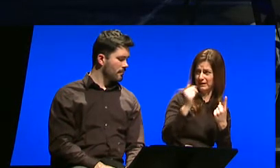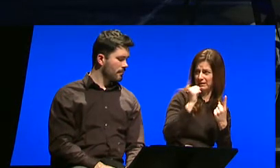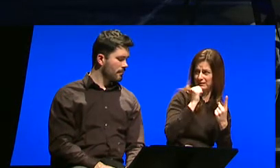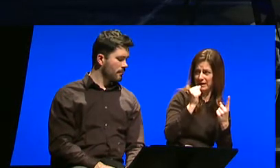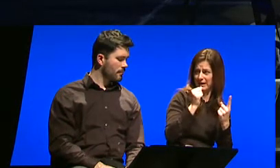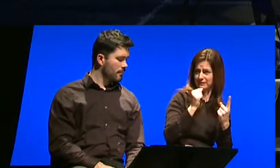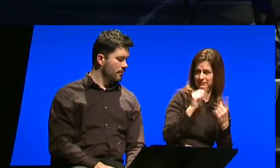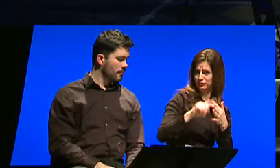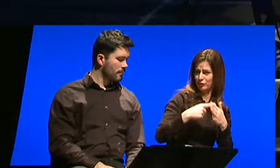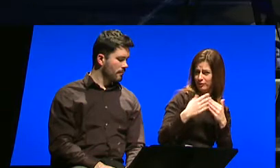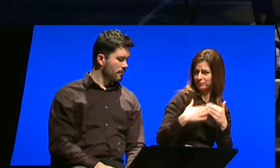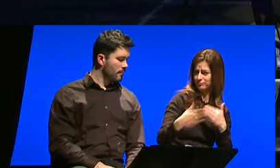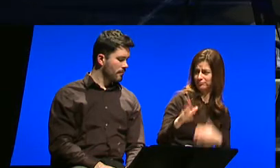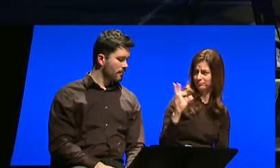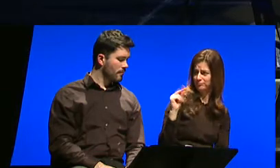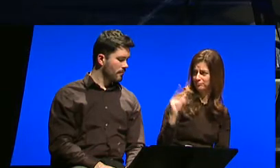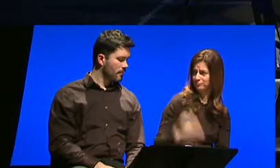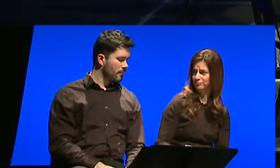now.